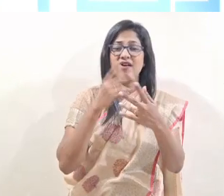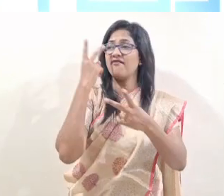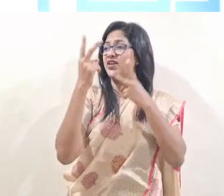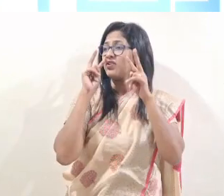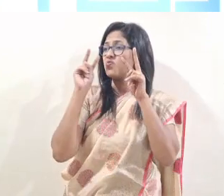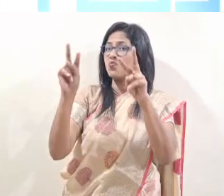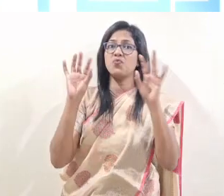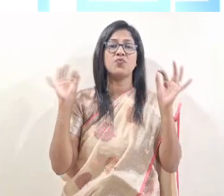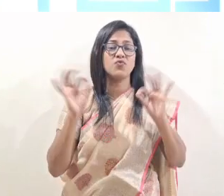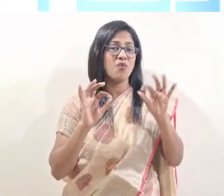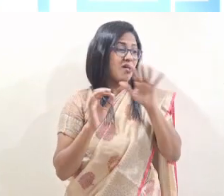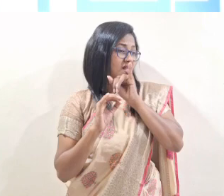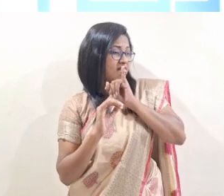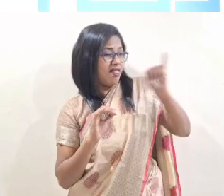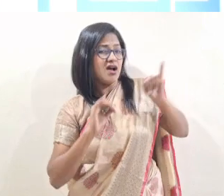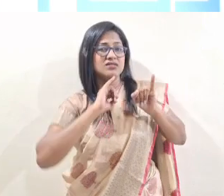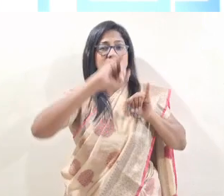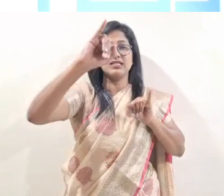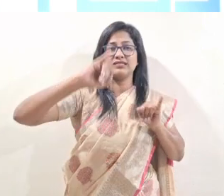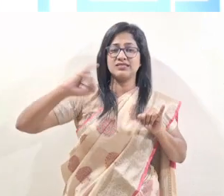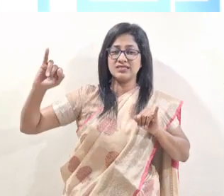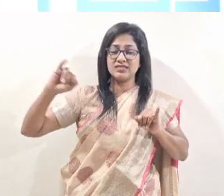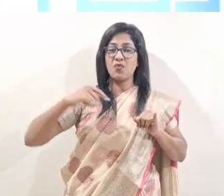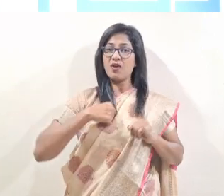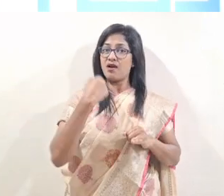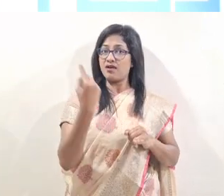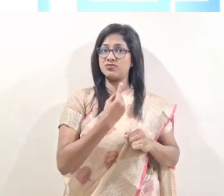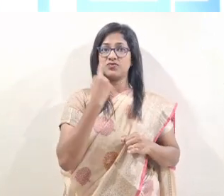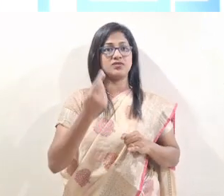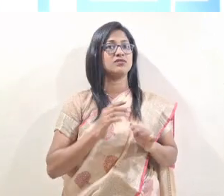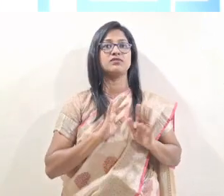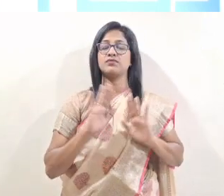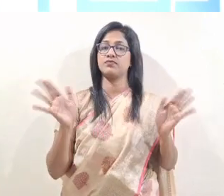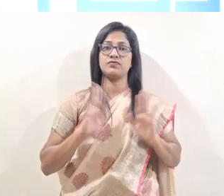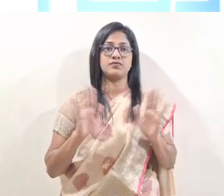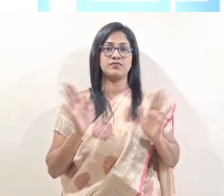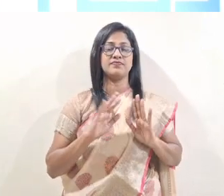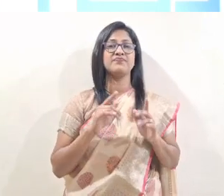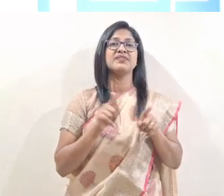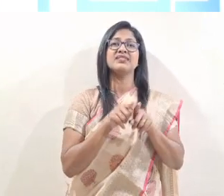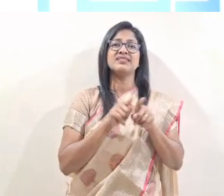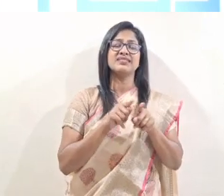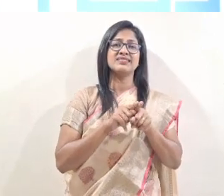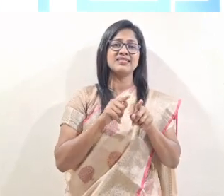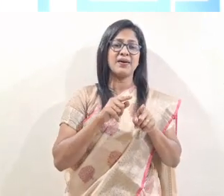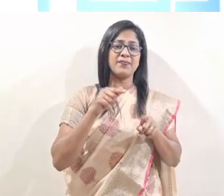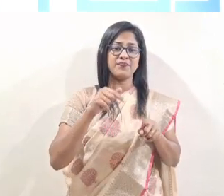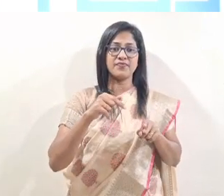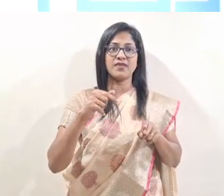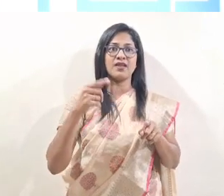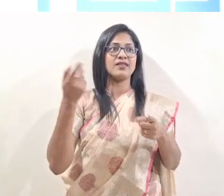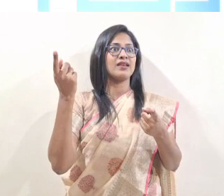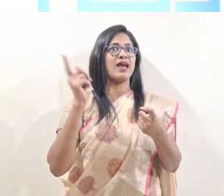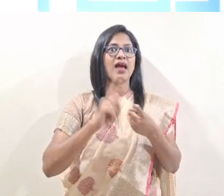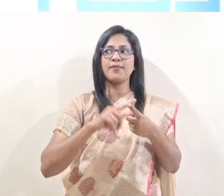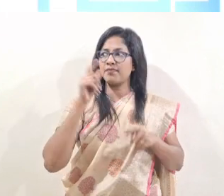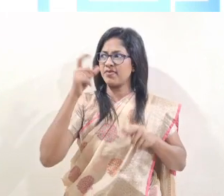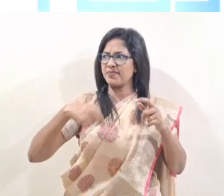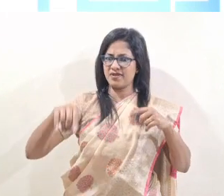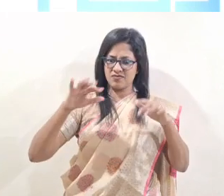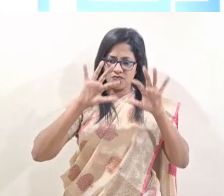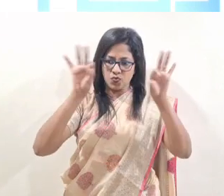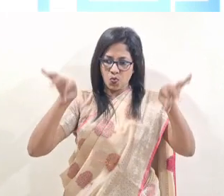visual obstructions or corners, or where you feel isolated. That's like, it hits a button,